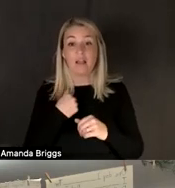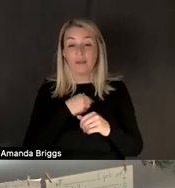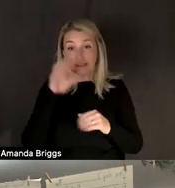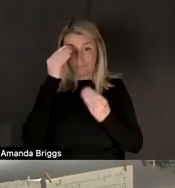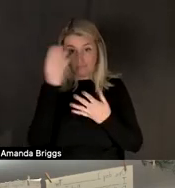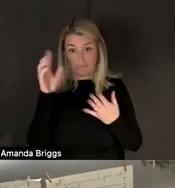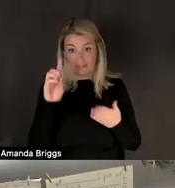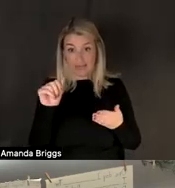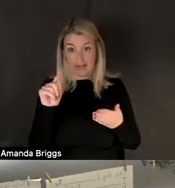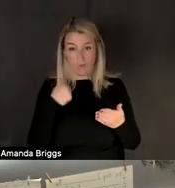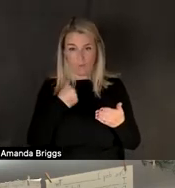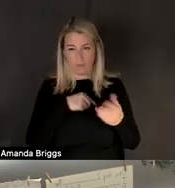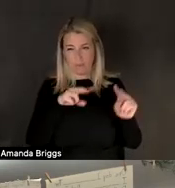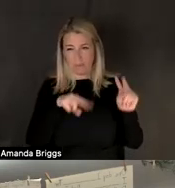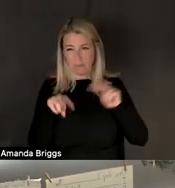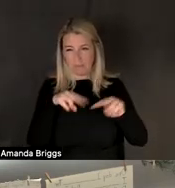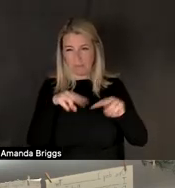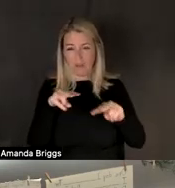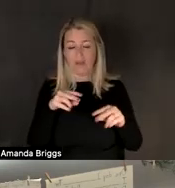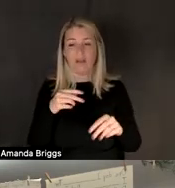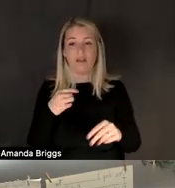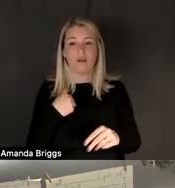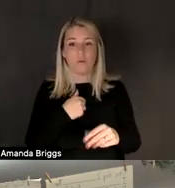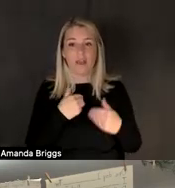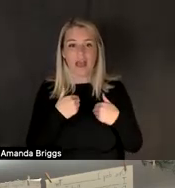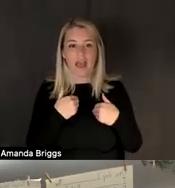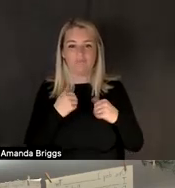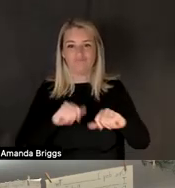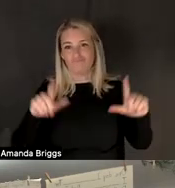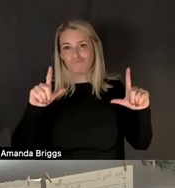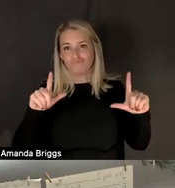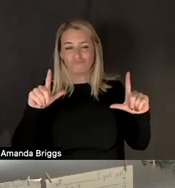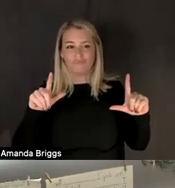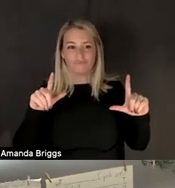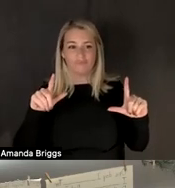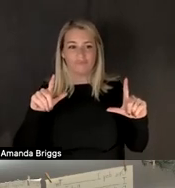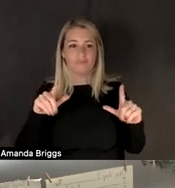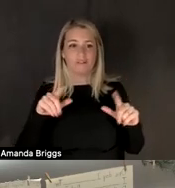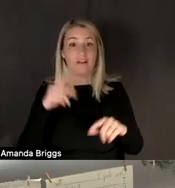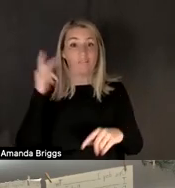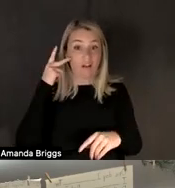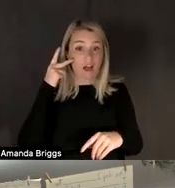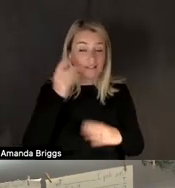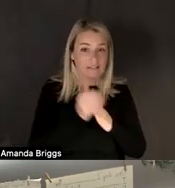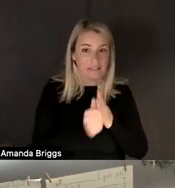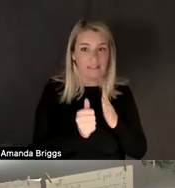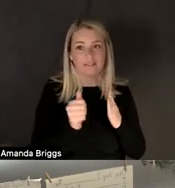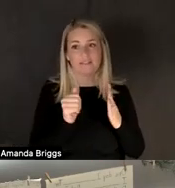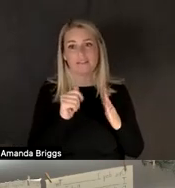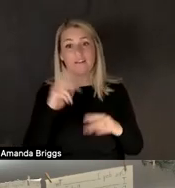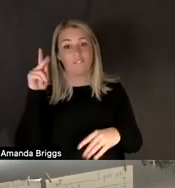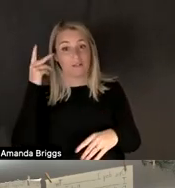do these little snapshots of phonics skills. We do snapshots of phonemic